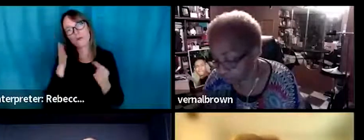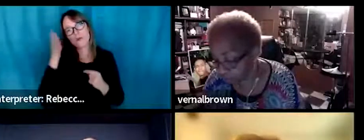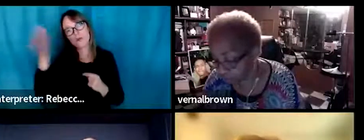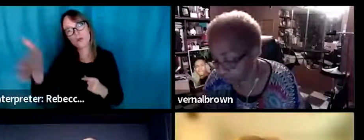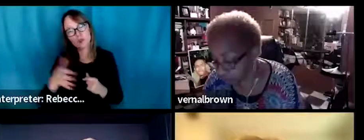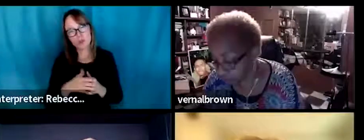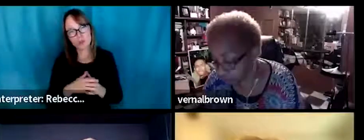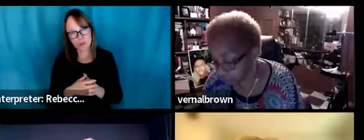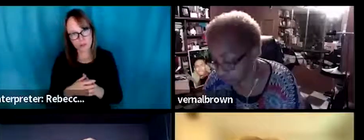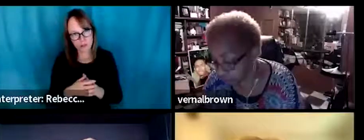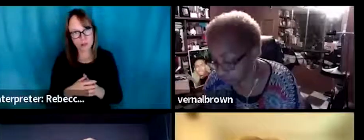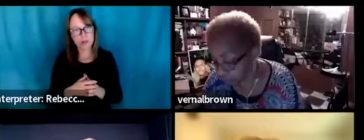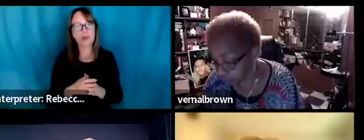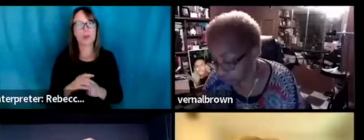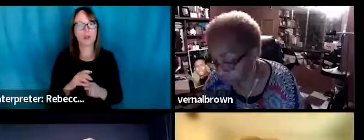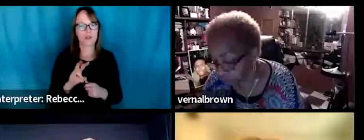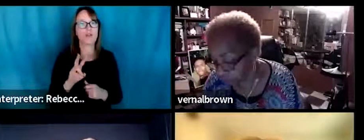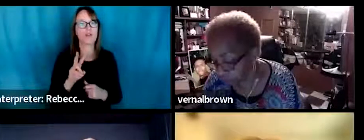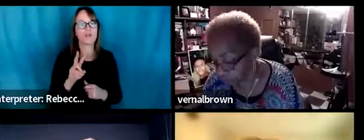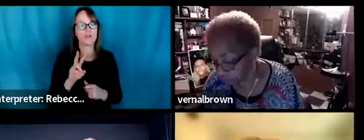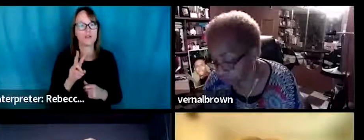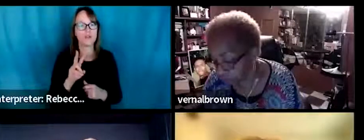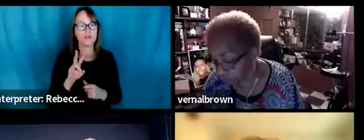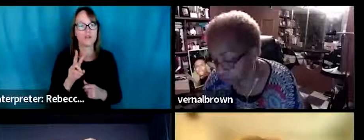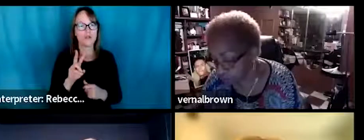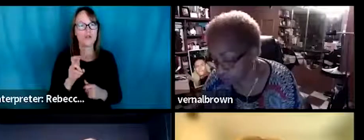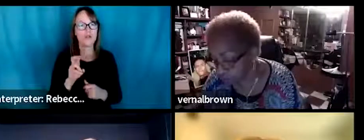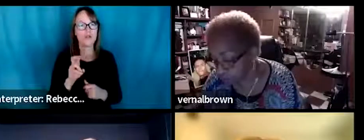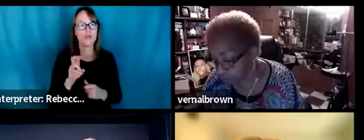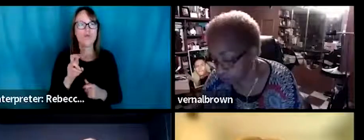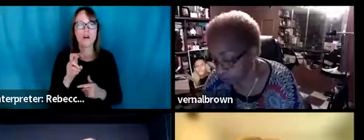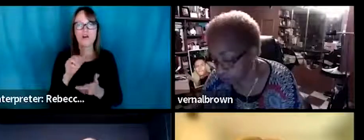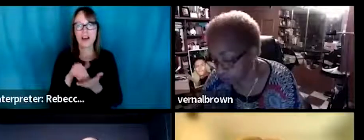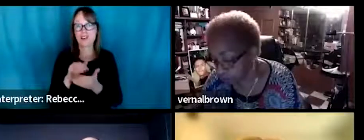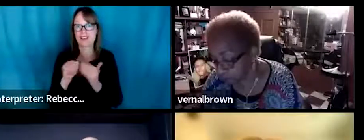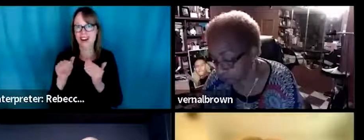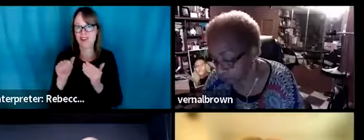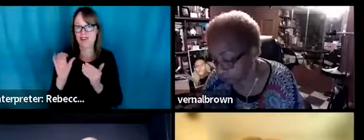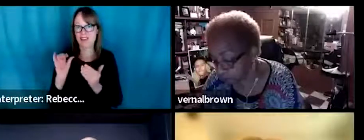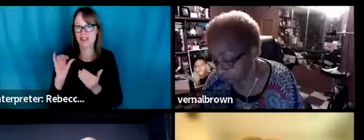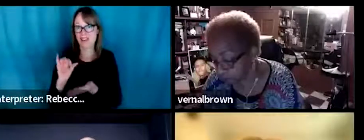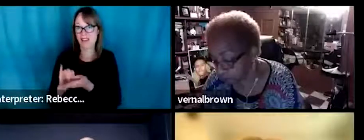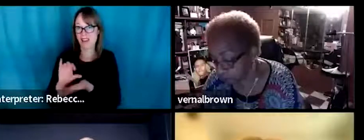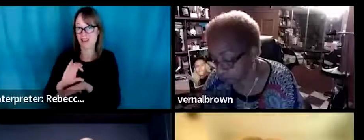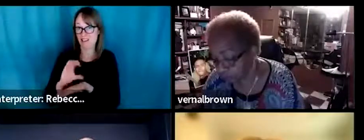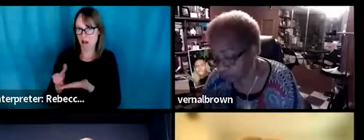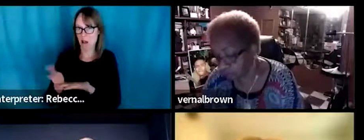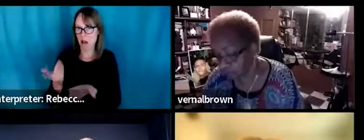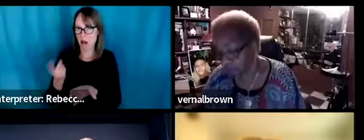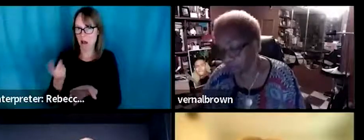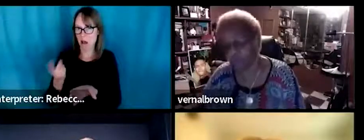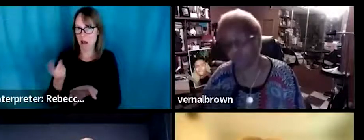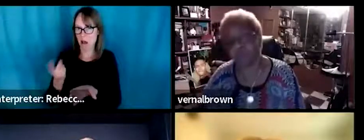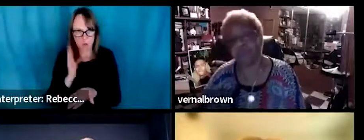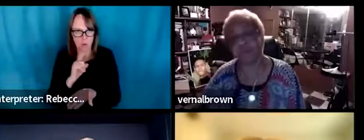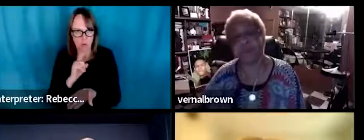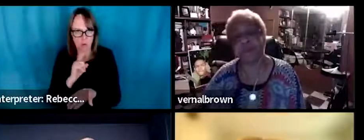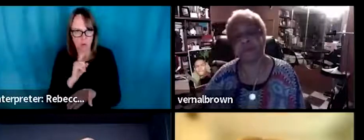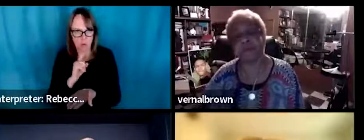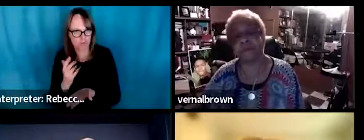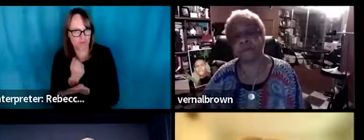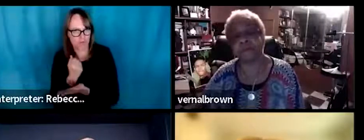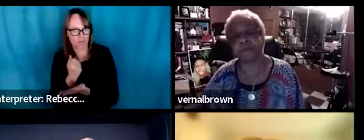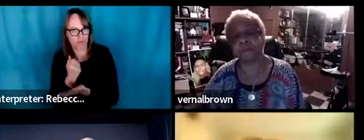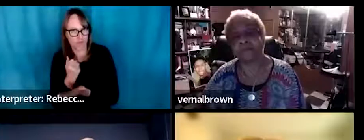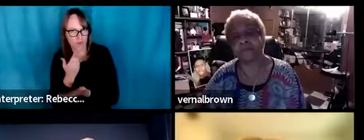be particularly useful. Because I think there will be more situations like that in the future. And I think that